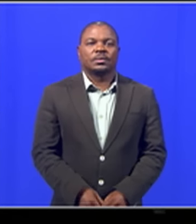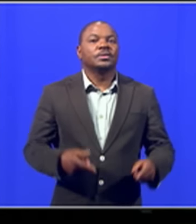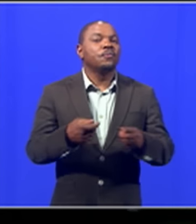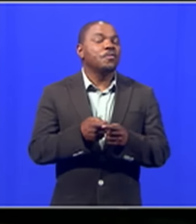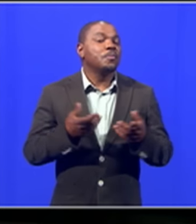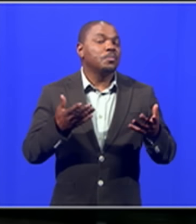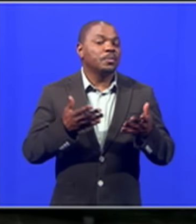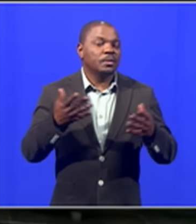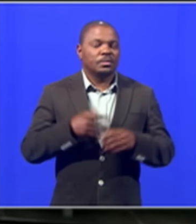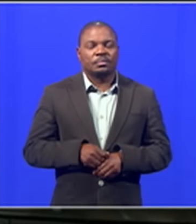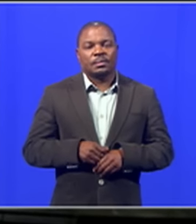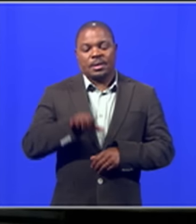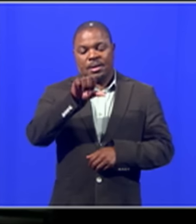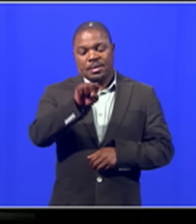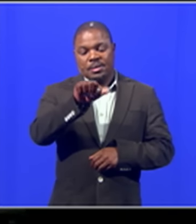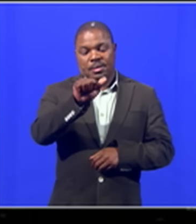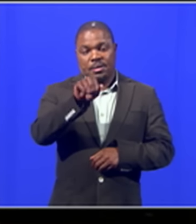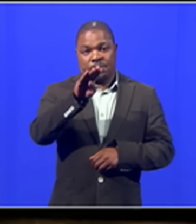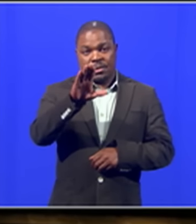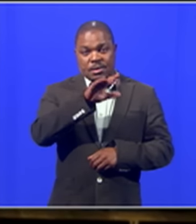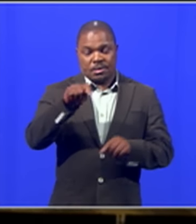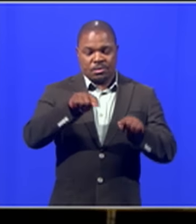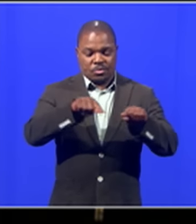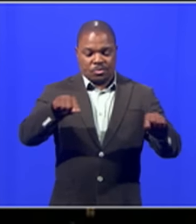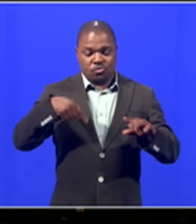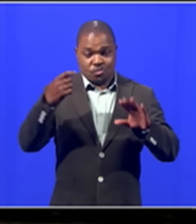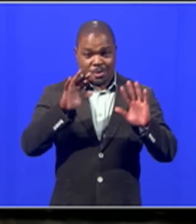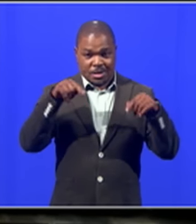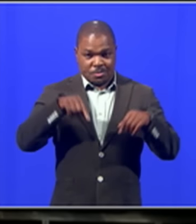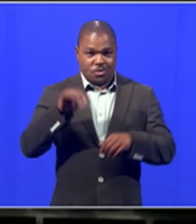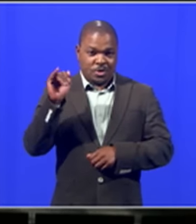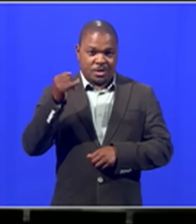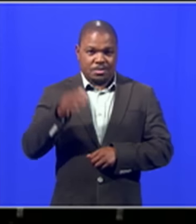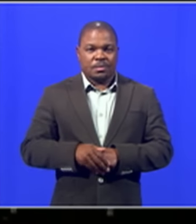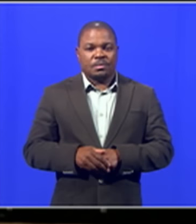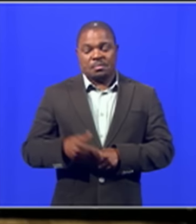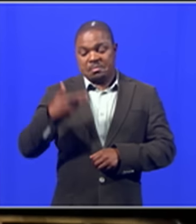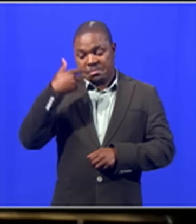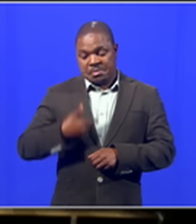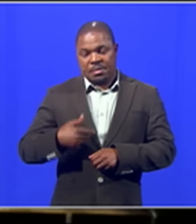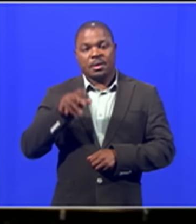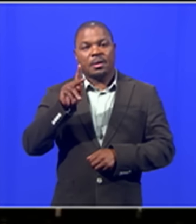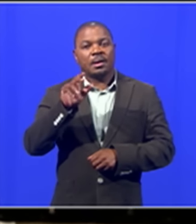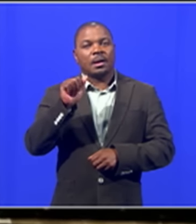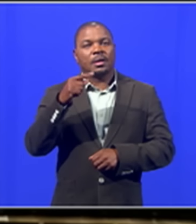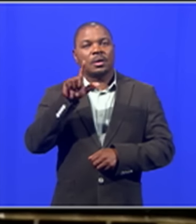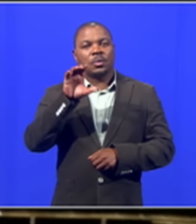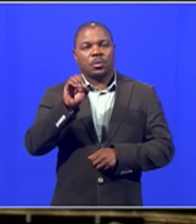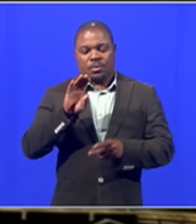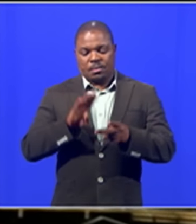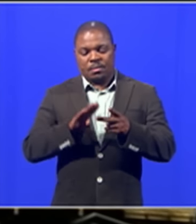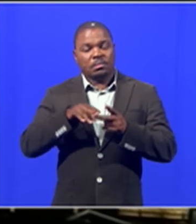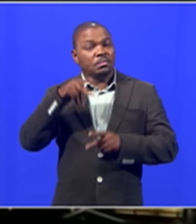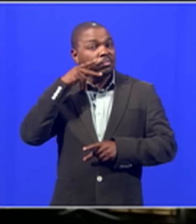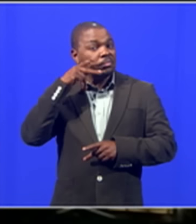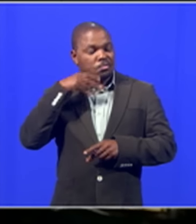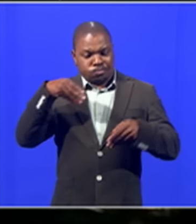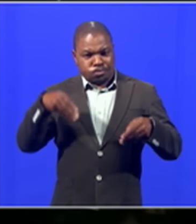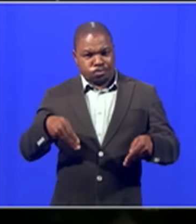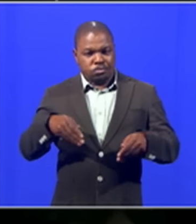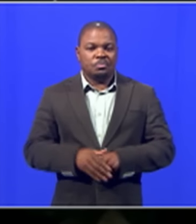ka tlhamalalo go tswa SABC Studio 10 Auckland Park Johannesburg nna ka tle go musielele le Augustine Letlalo re go